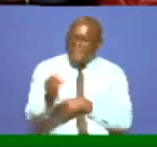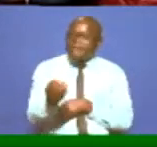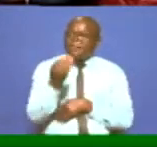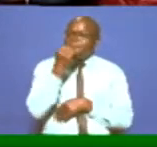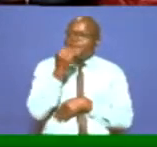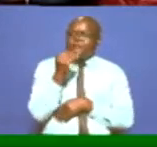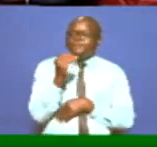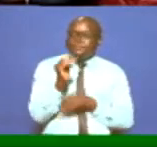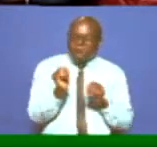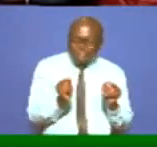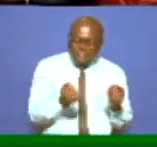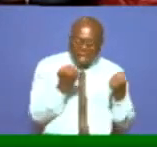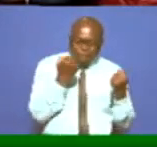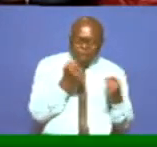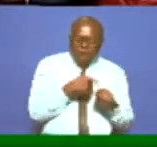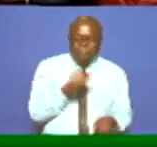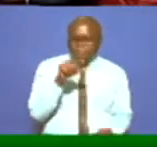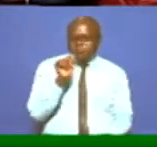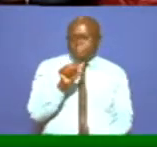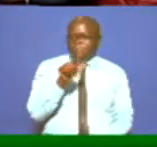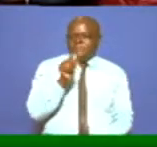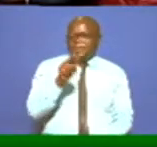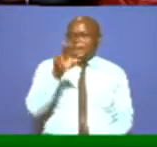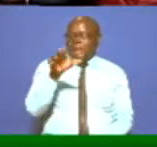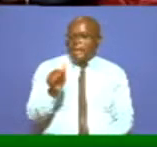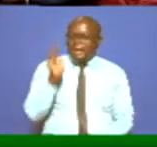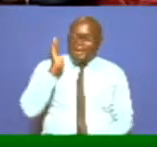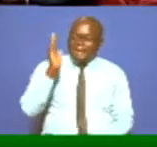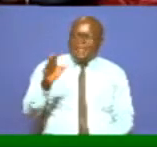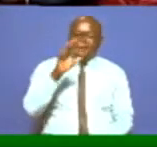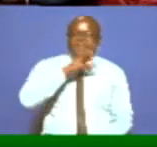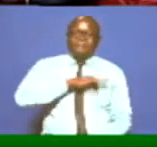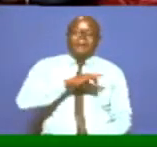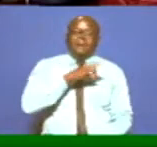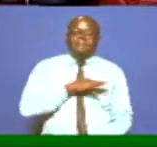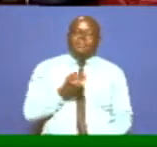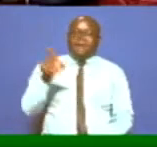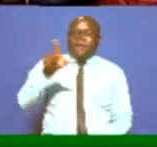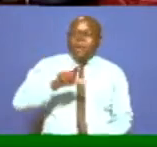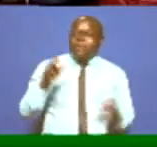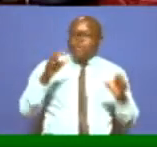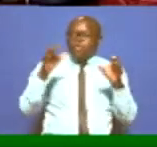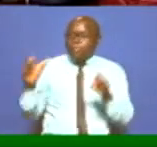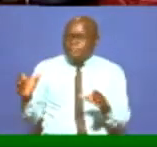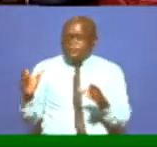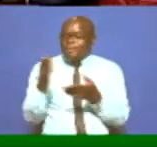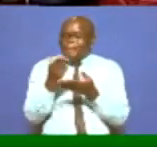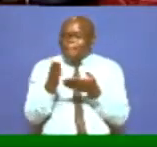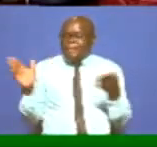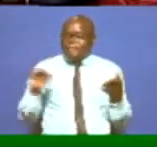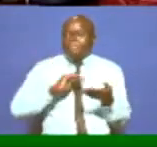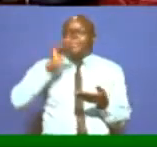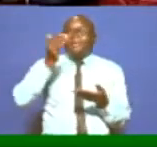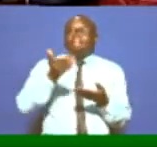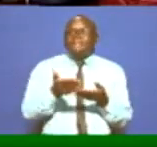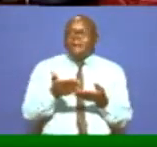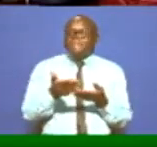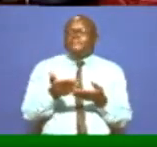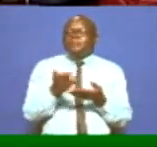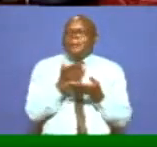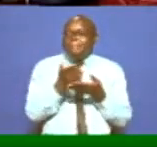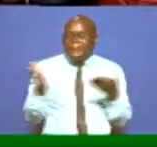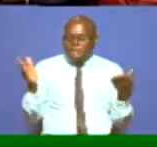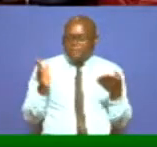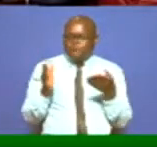at Galana Kulalu farm directly benefits local community as part of the farm's corporate social